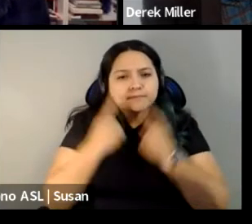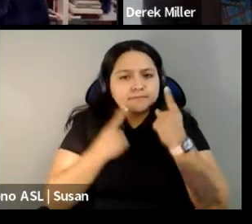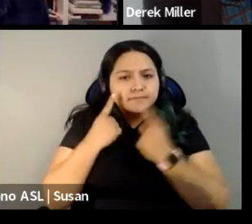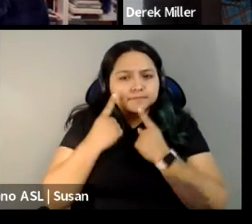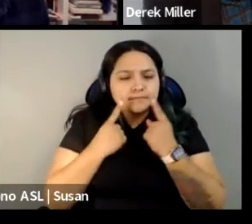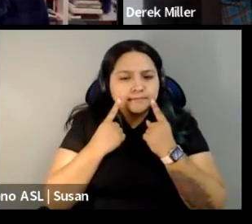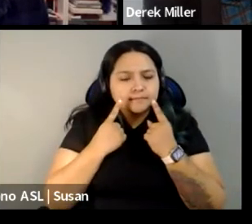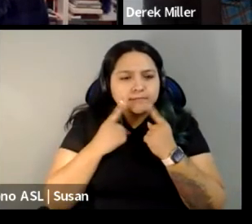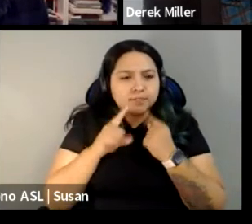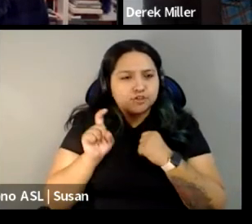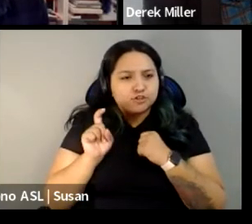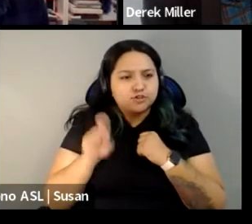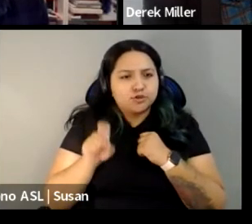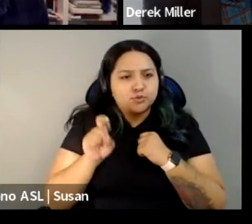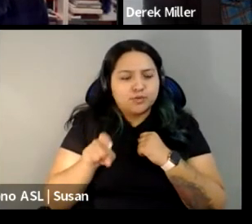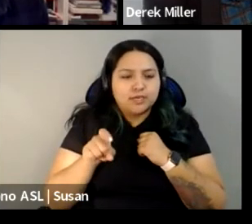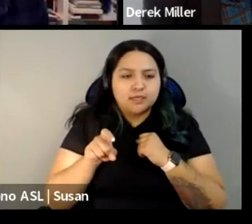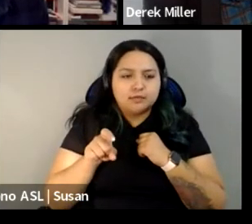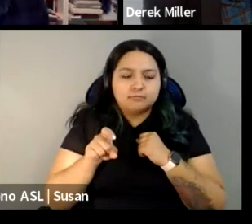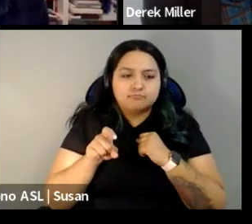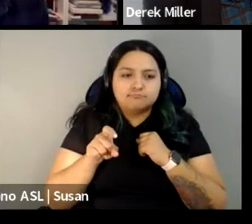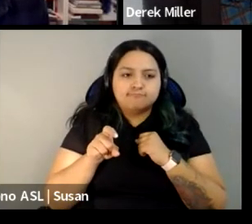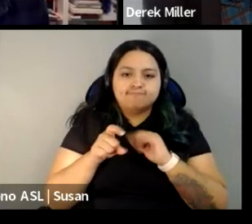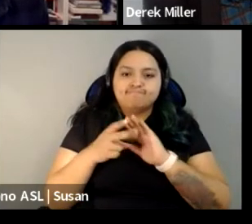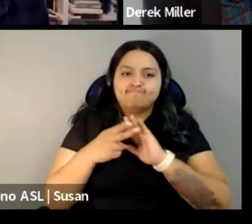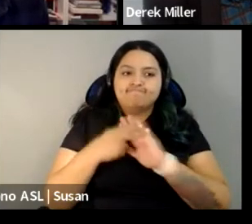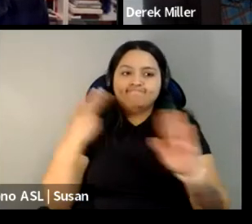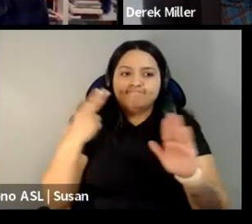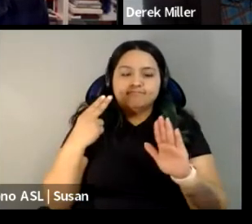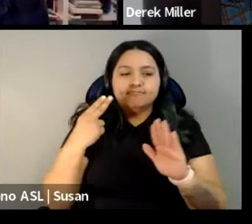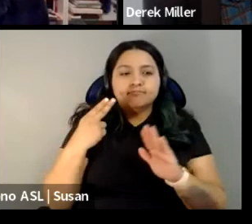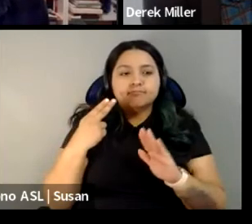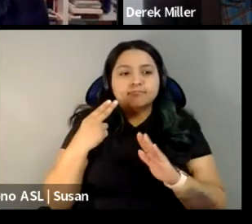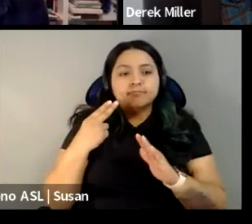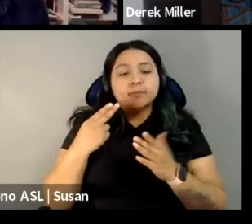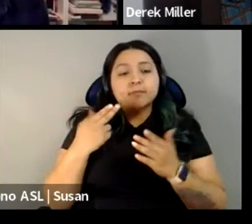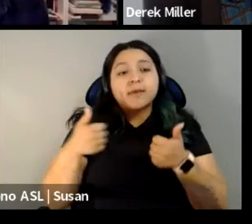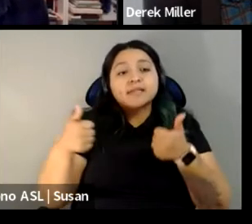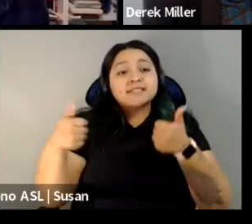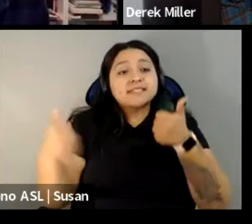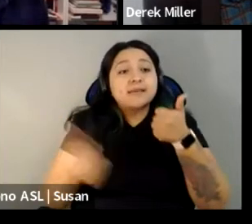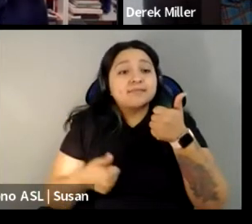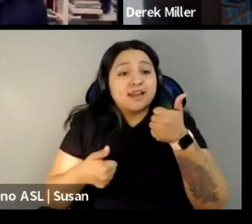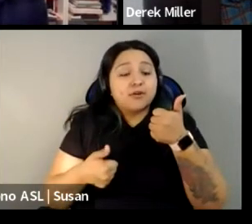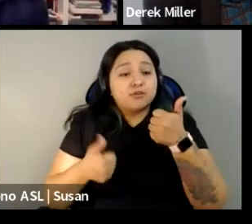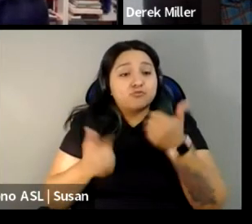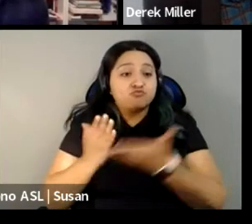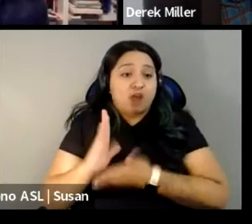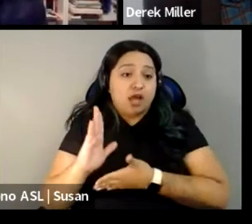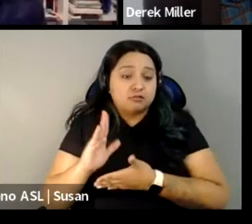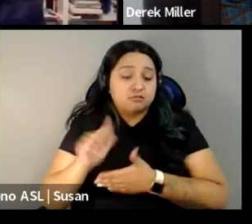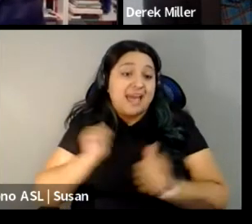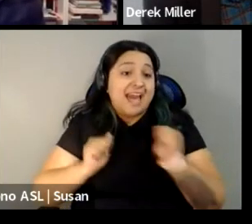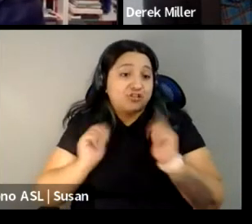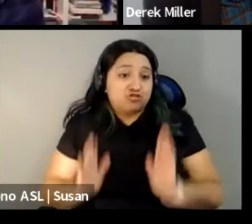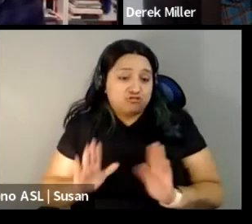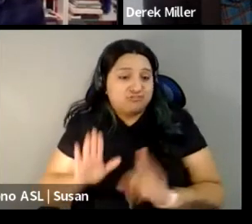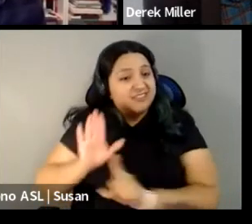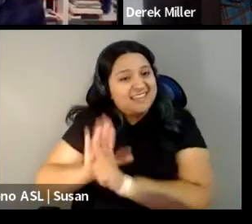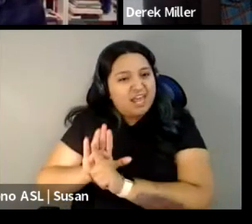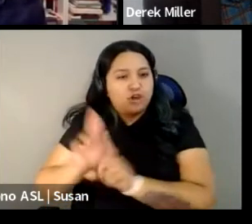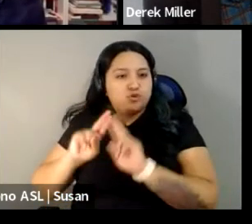characterize the securing of a subsidiary right for actors by their union, Actors' Equity, in the